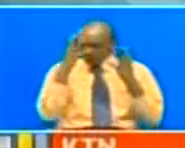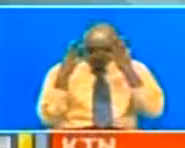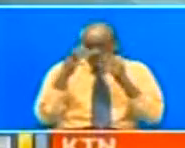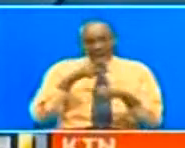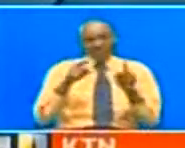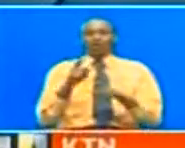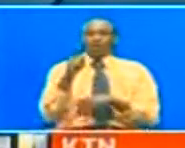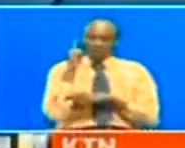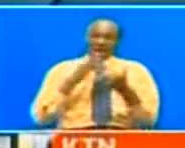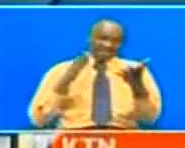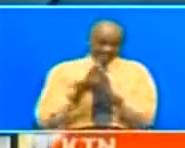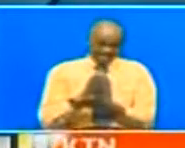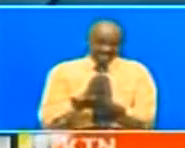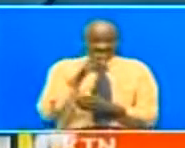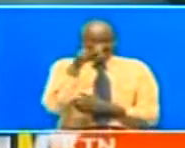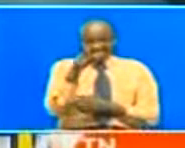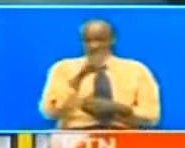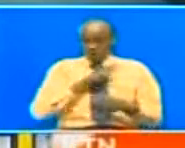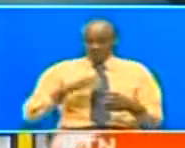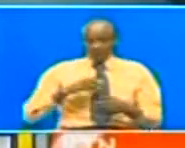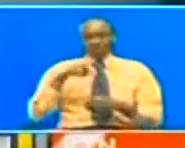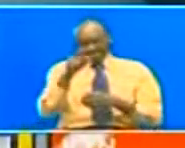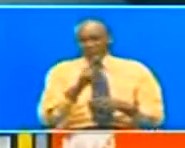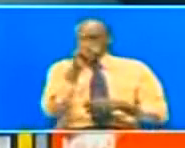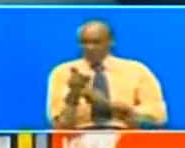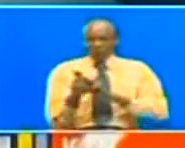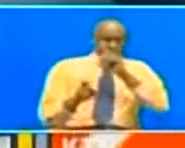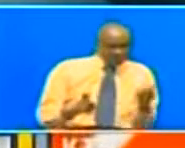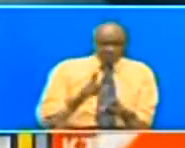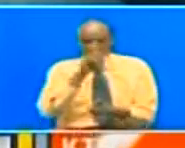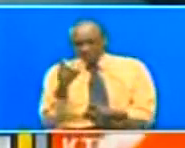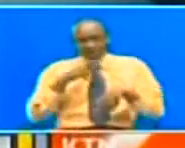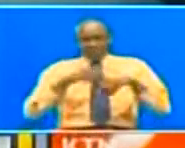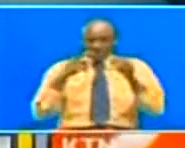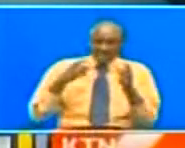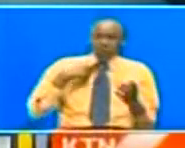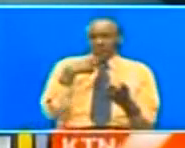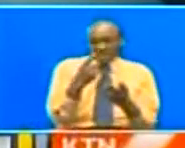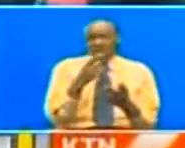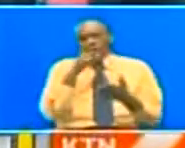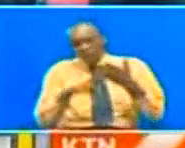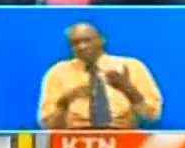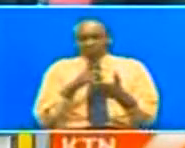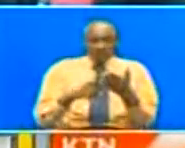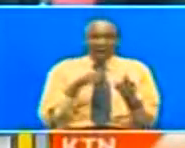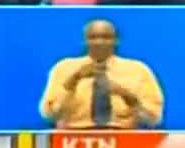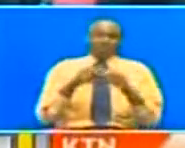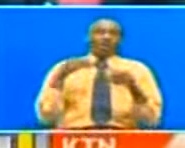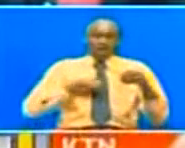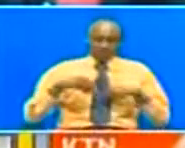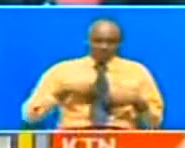sheria na haki. Tume hiyo ilibanwa kwa kila hali walipojaribu kujitetea kuhusiana na masuala ya